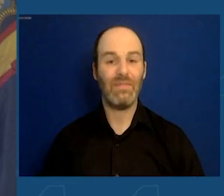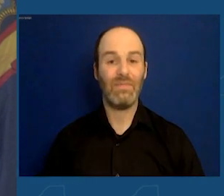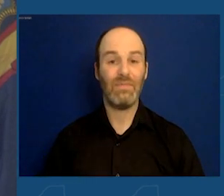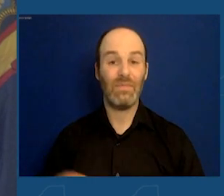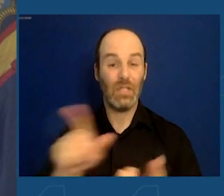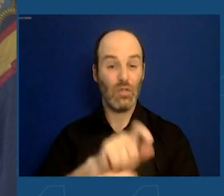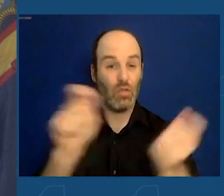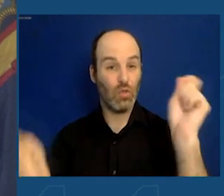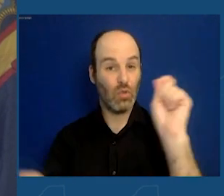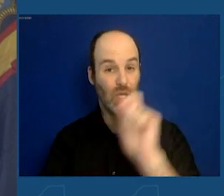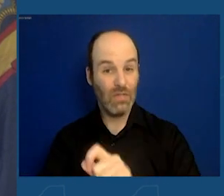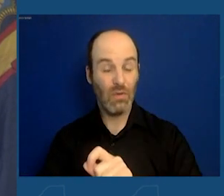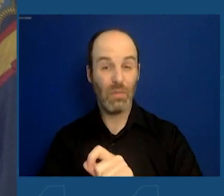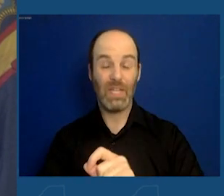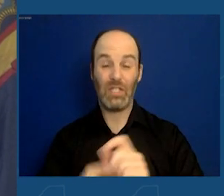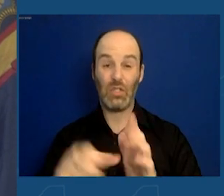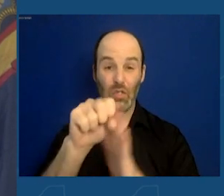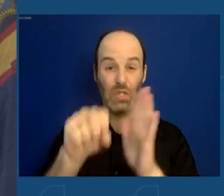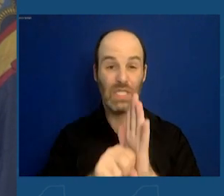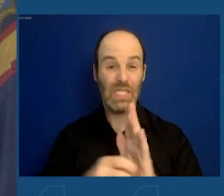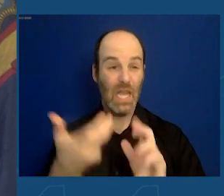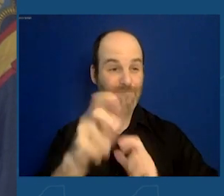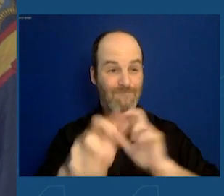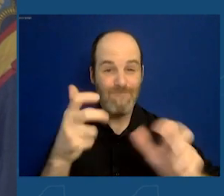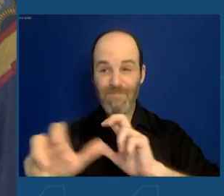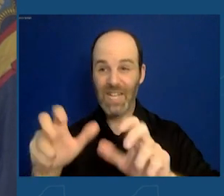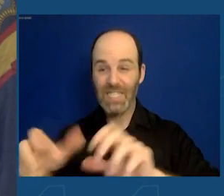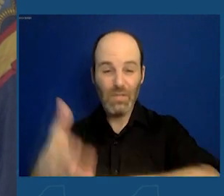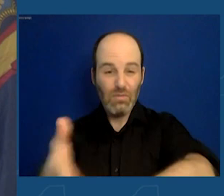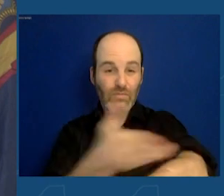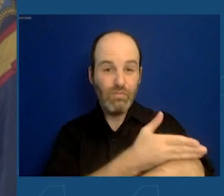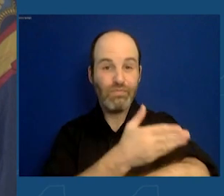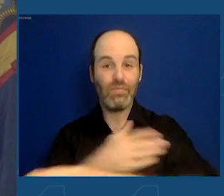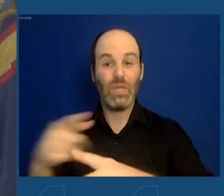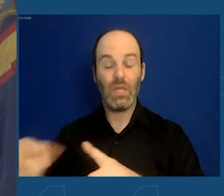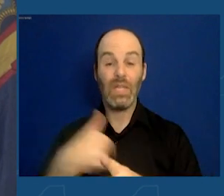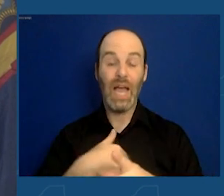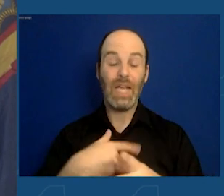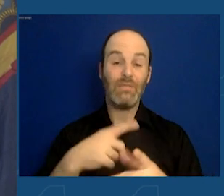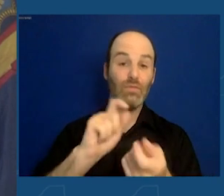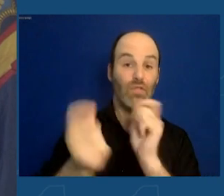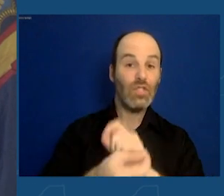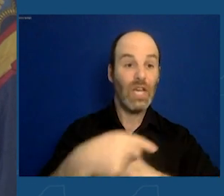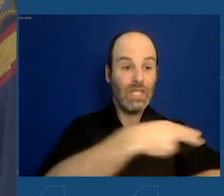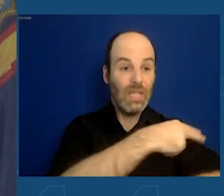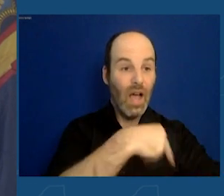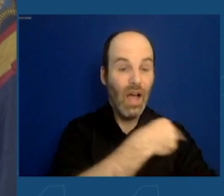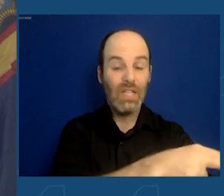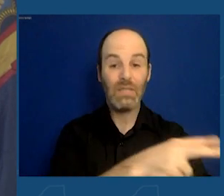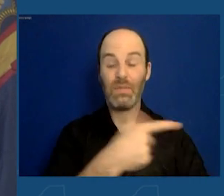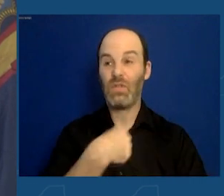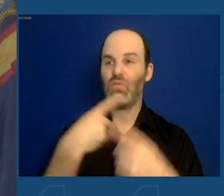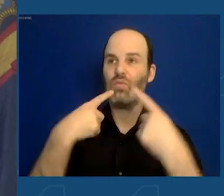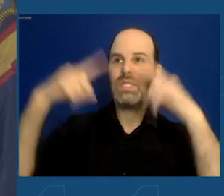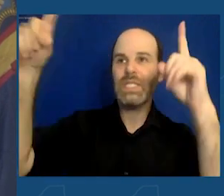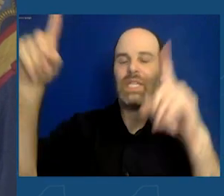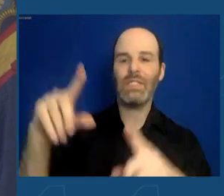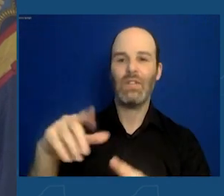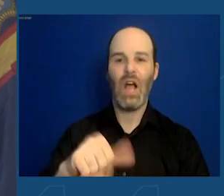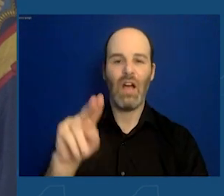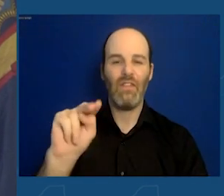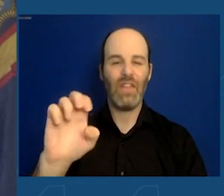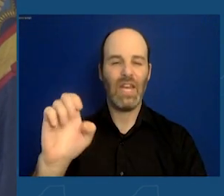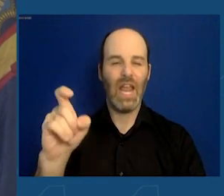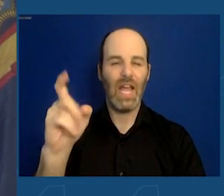state investments driving the completion of areas such as the Wynn Hospital, the resounding success of the Nexus Center,